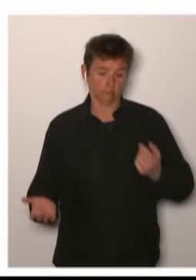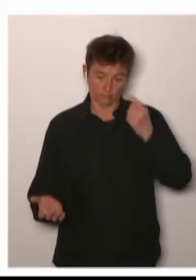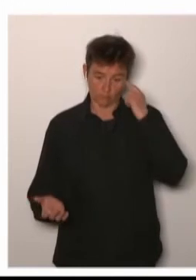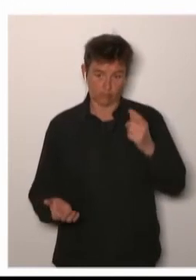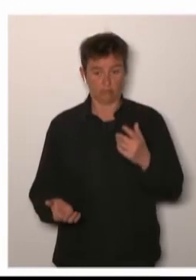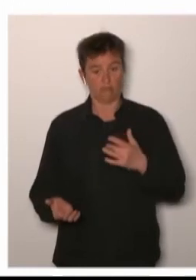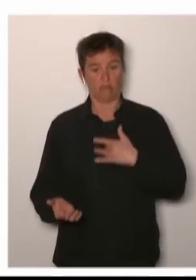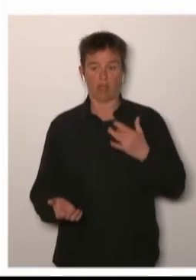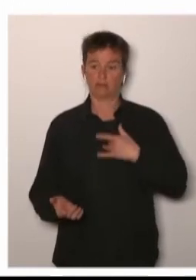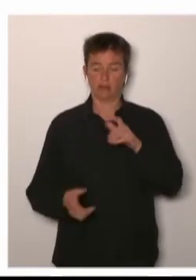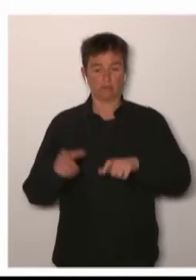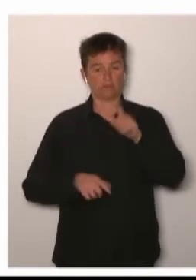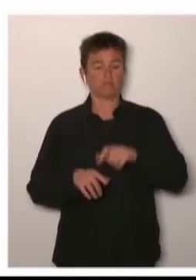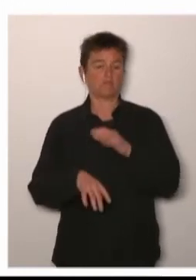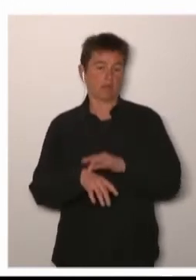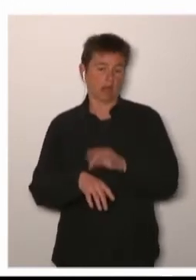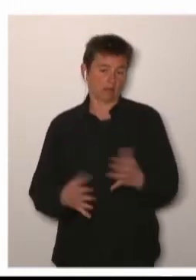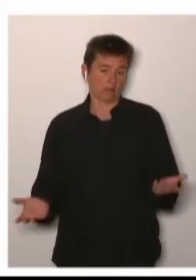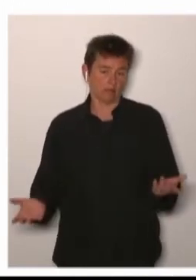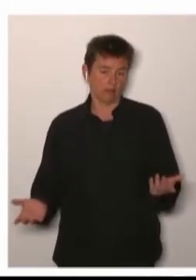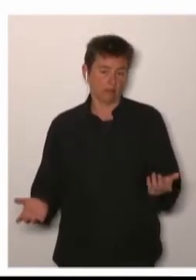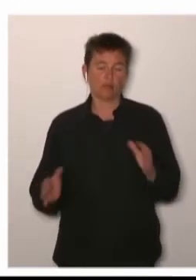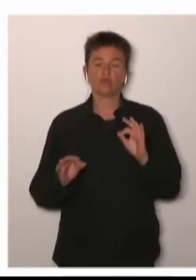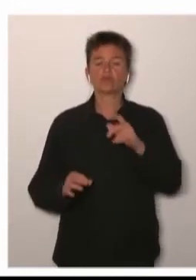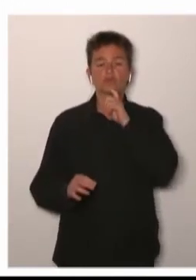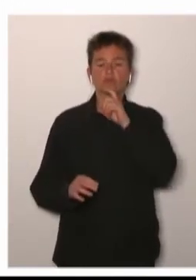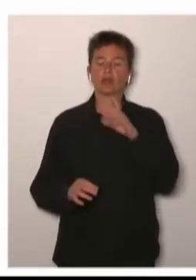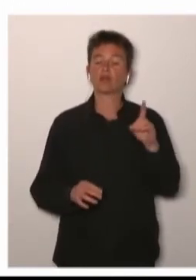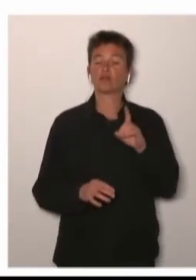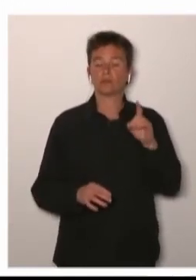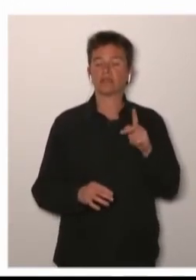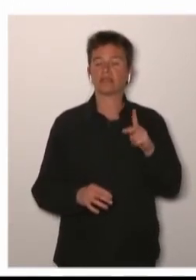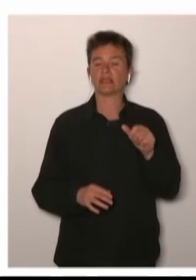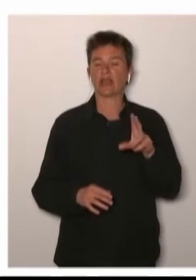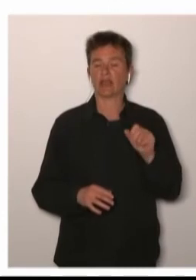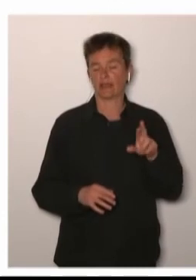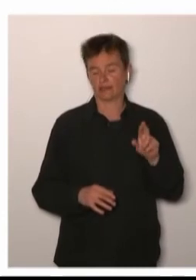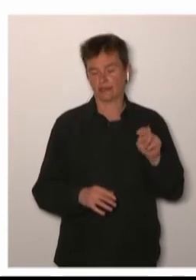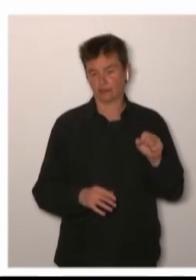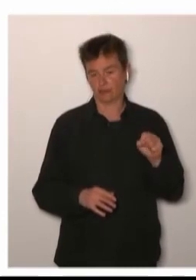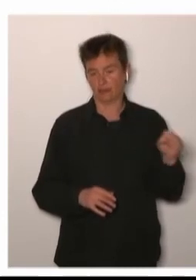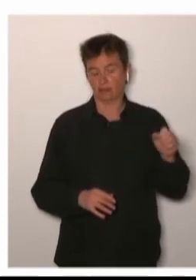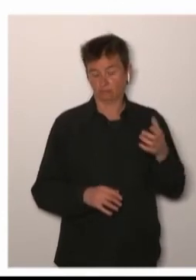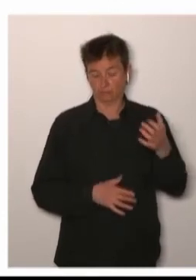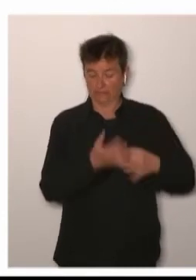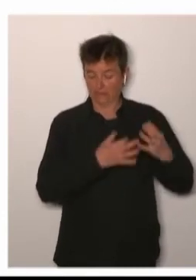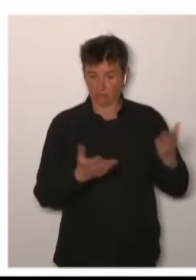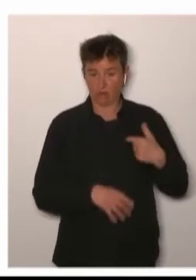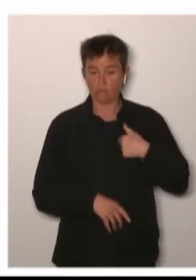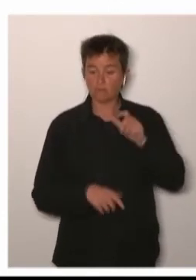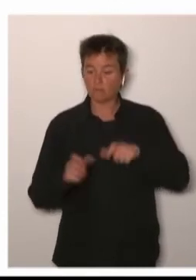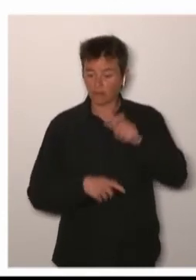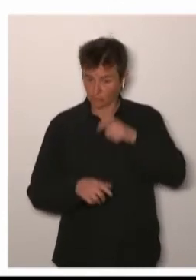message from Dominik, because you are not in the room, childhood cancer expert and so on. The only message we pass is it